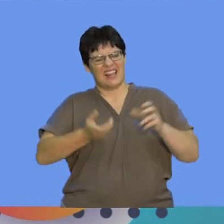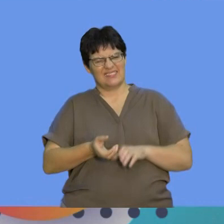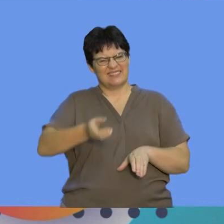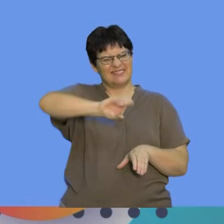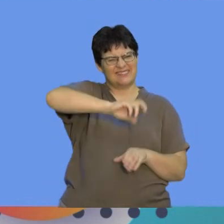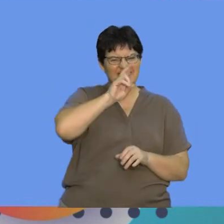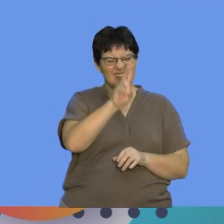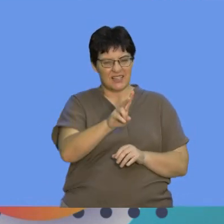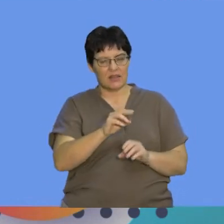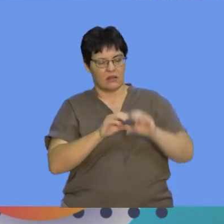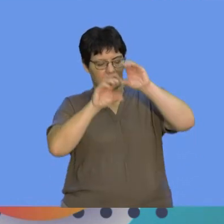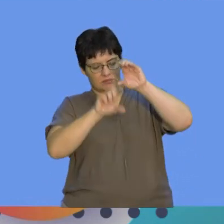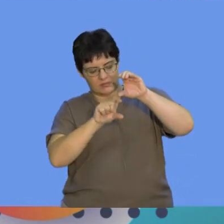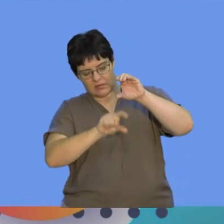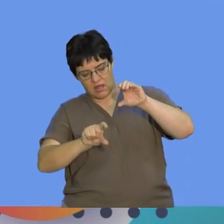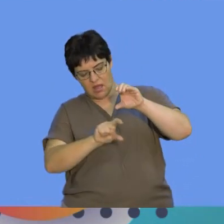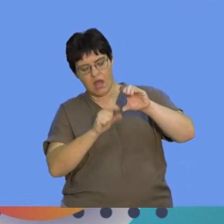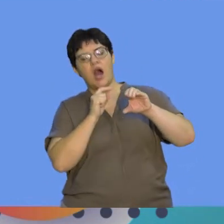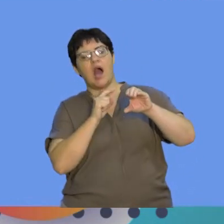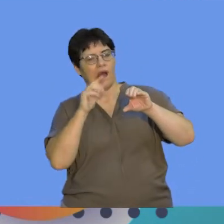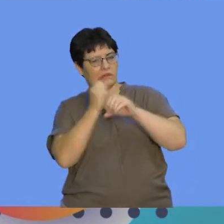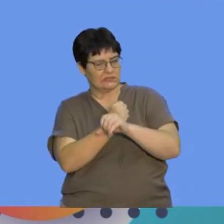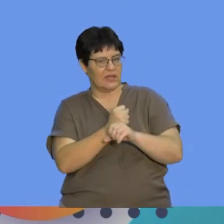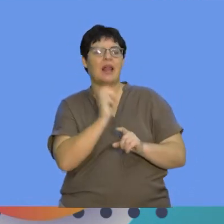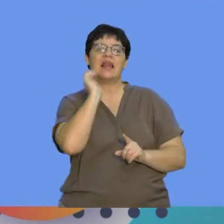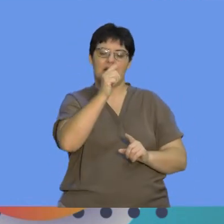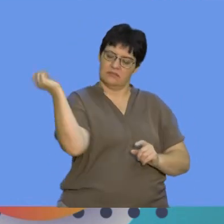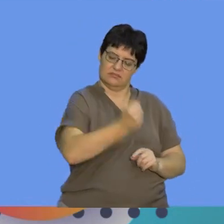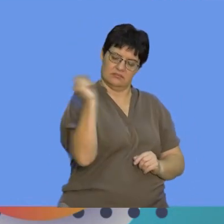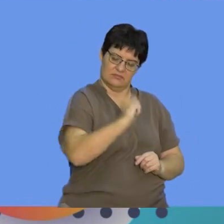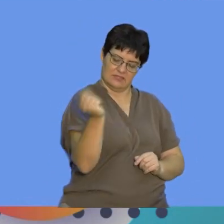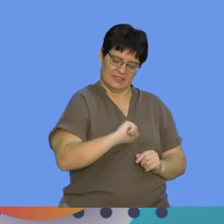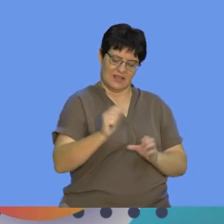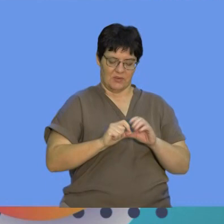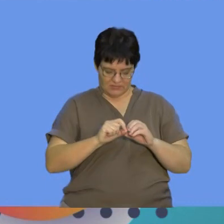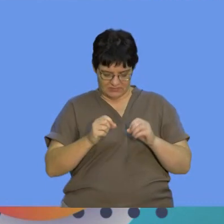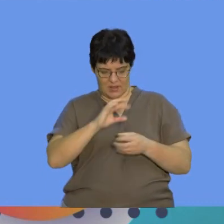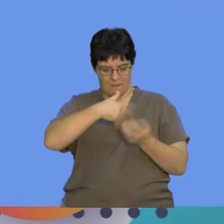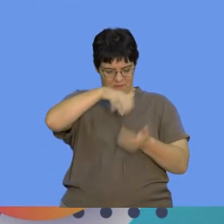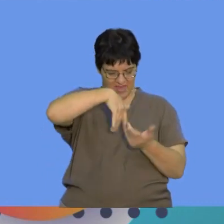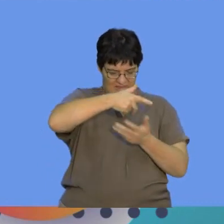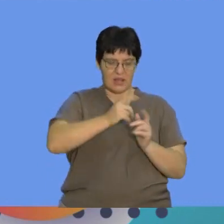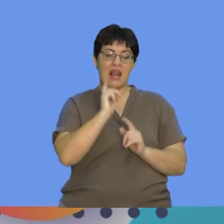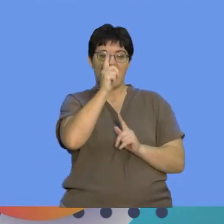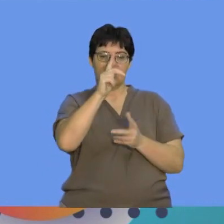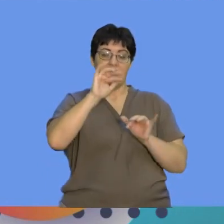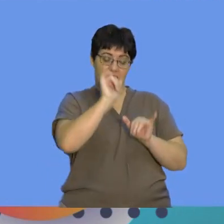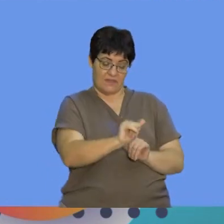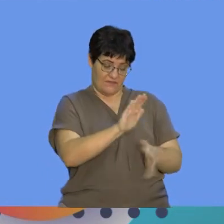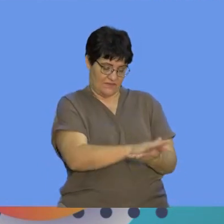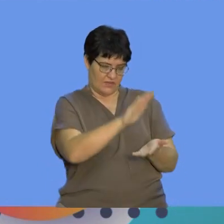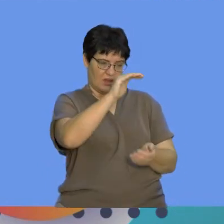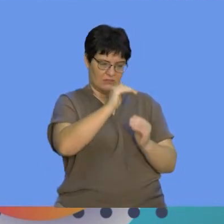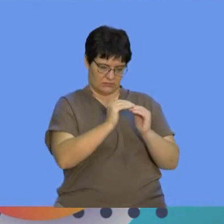some, suspensions in terms of, solid components within that mixture. So these are typical or